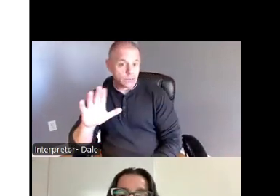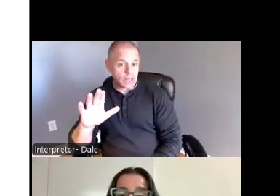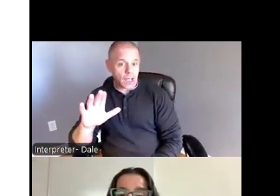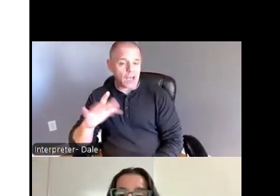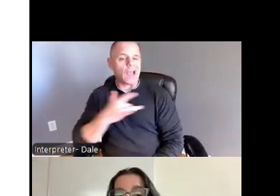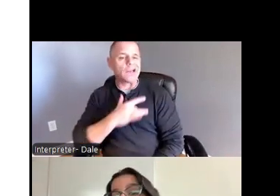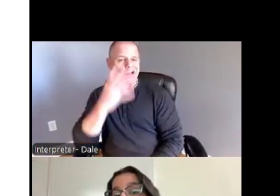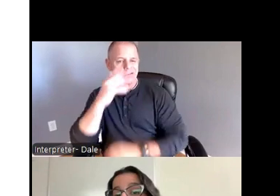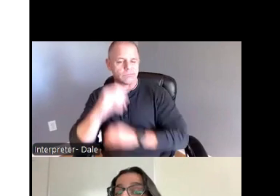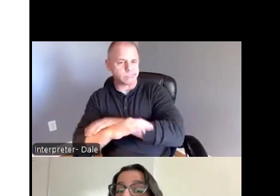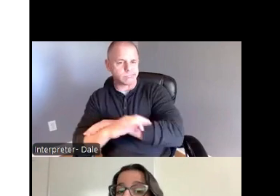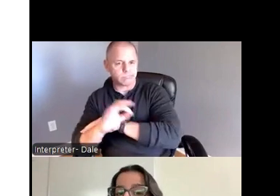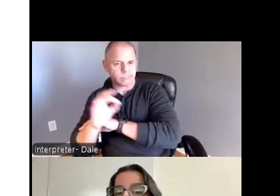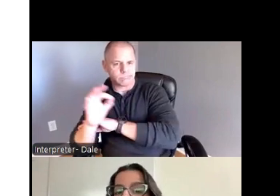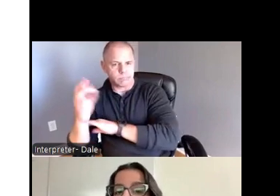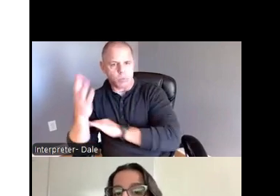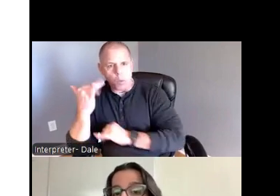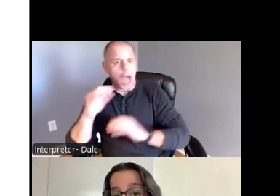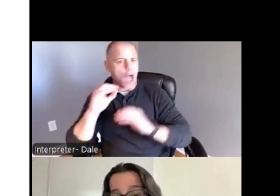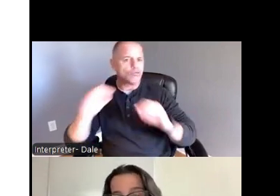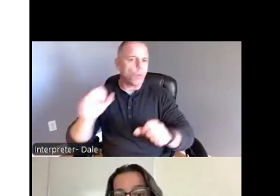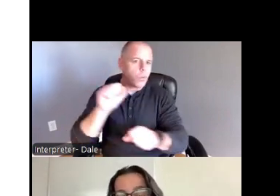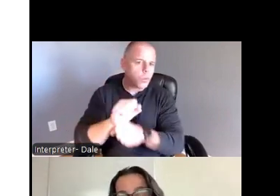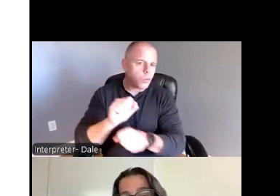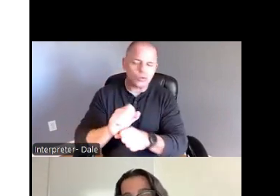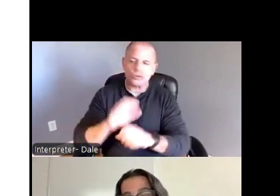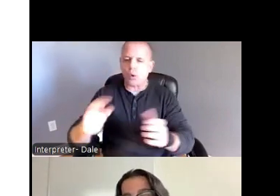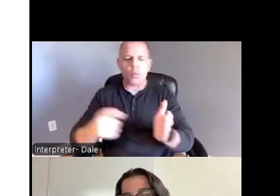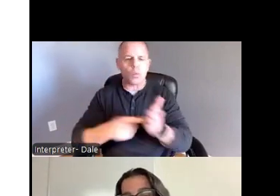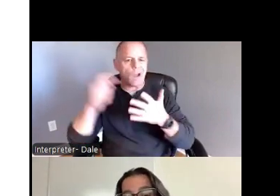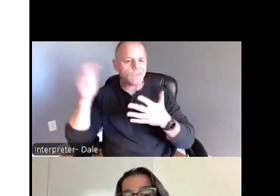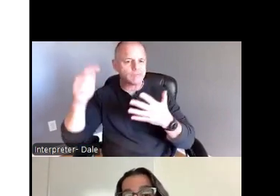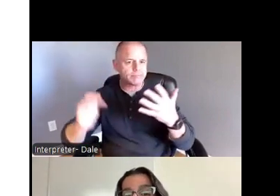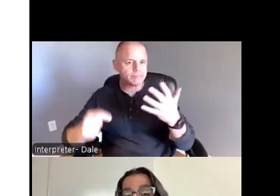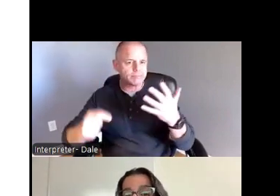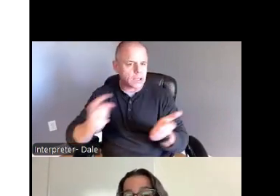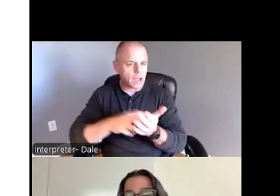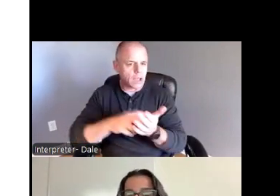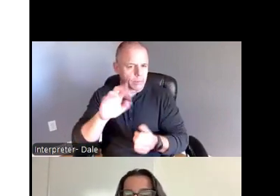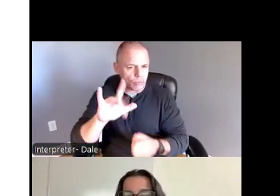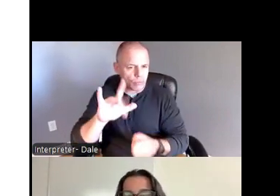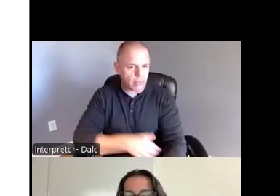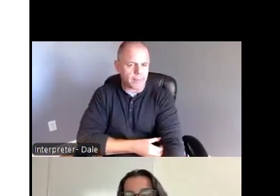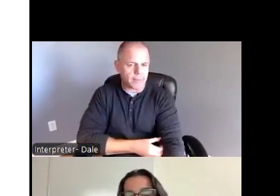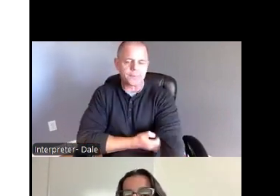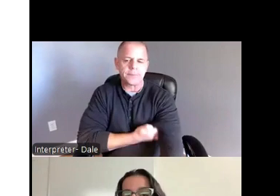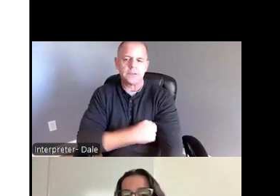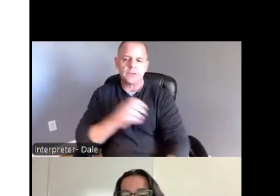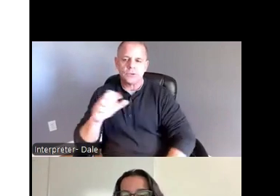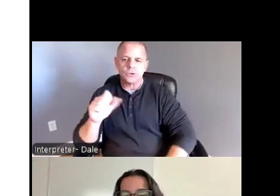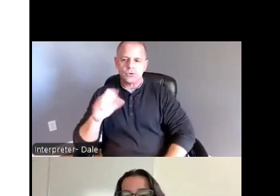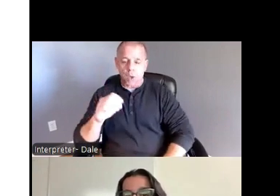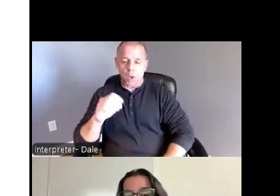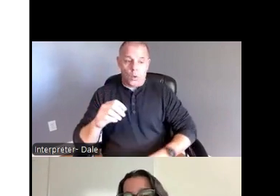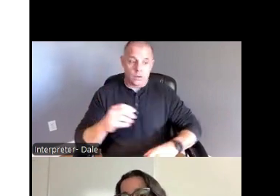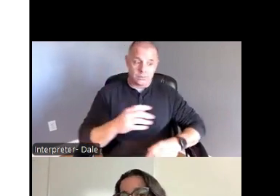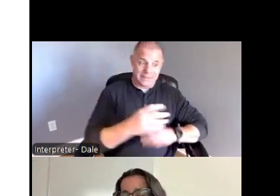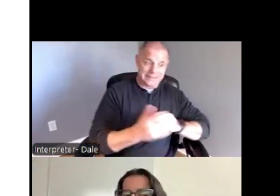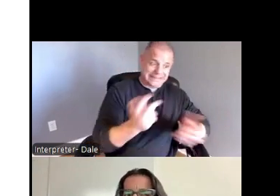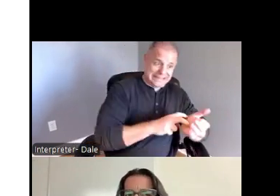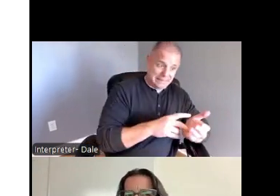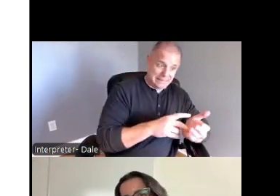because we don't have like social demands requiring us to wake up early. So, and this difference in the sleep schedules